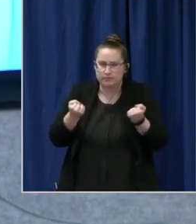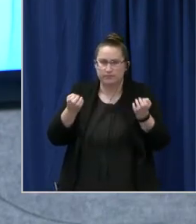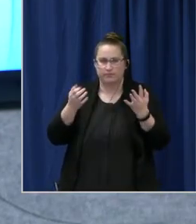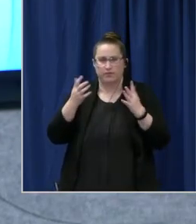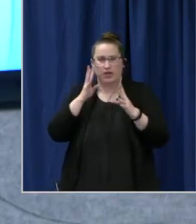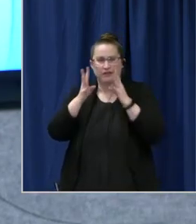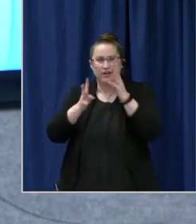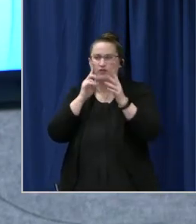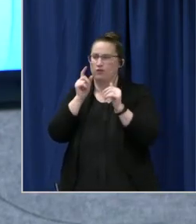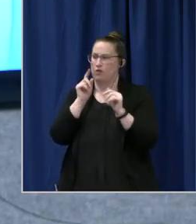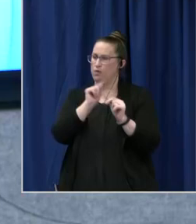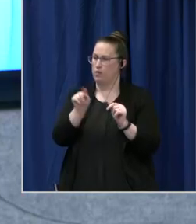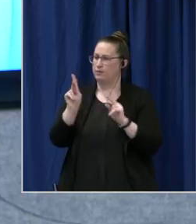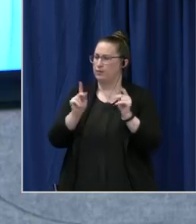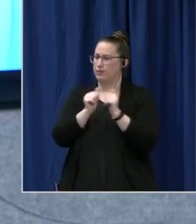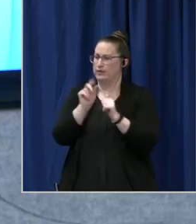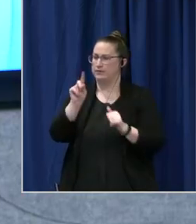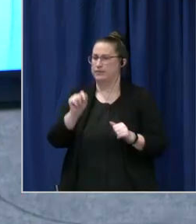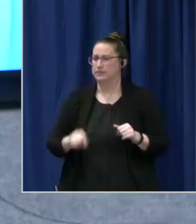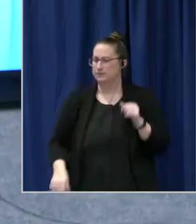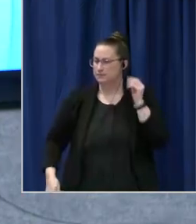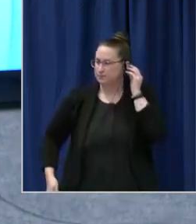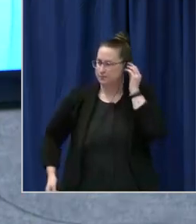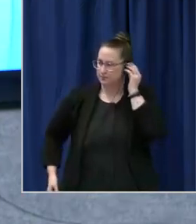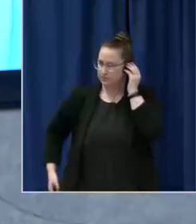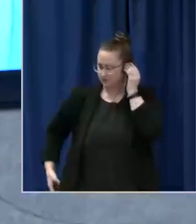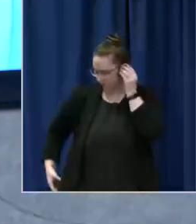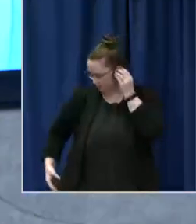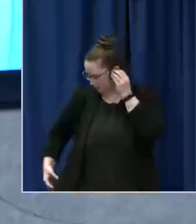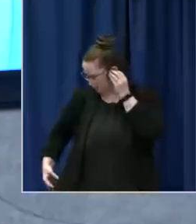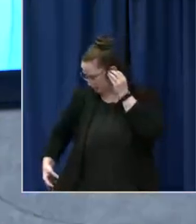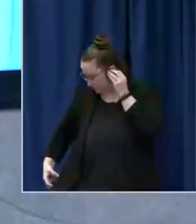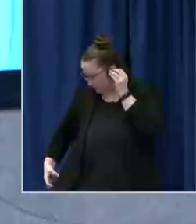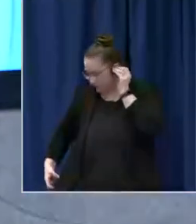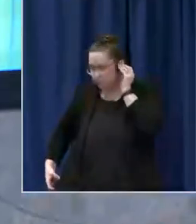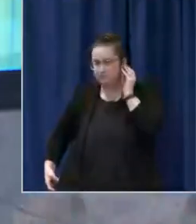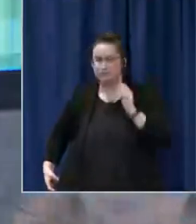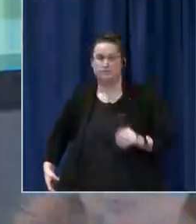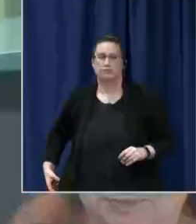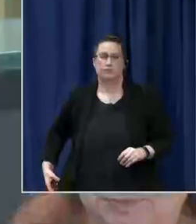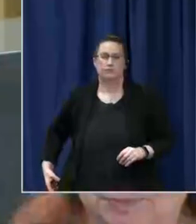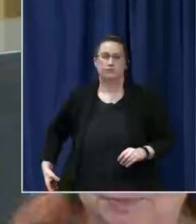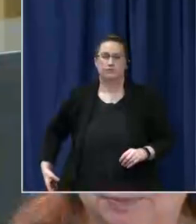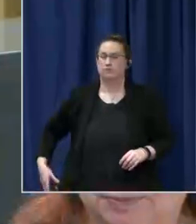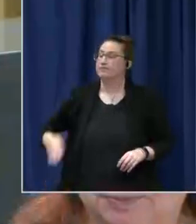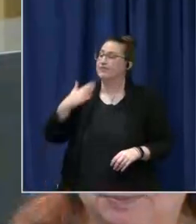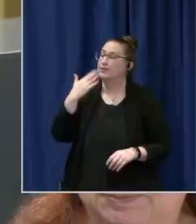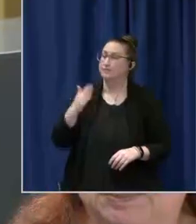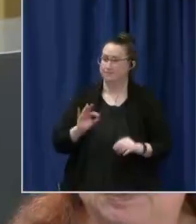for people with disabilities? Thank you.